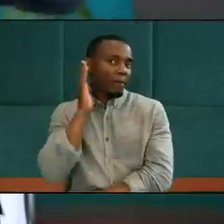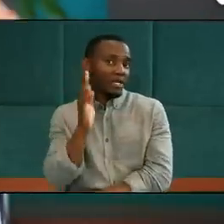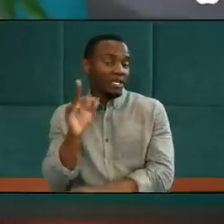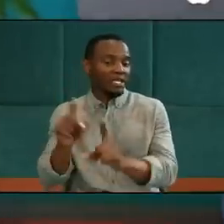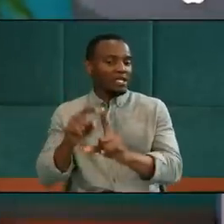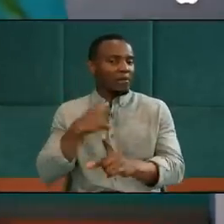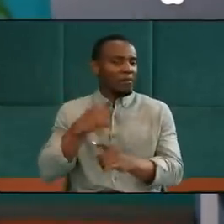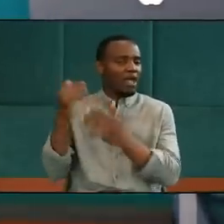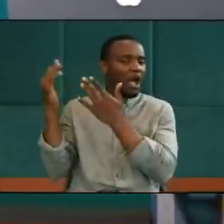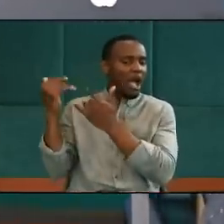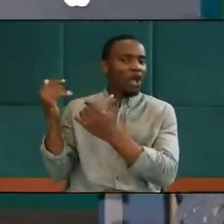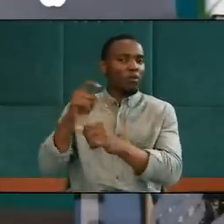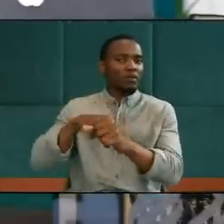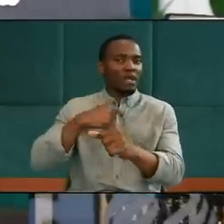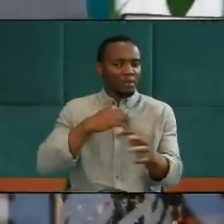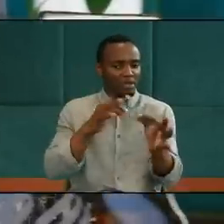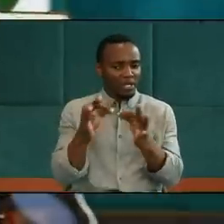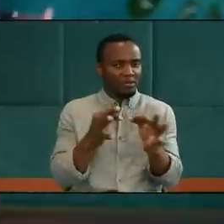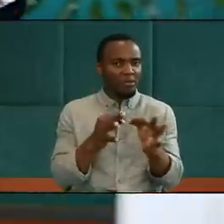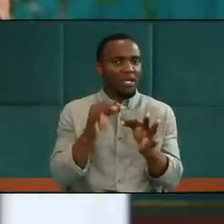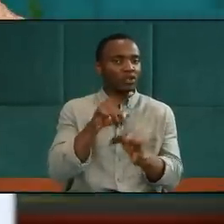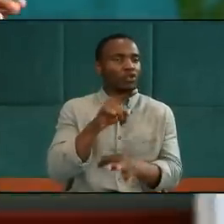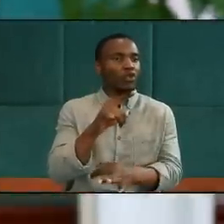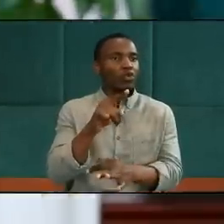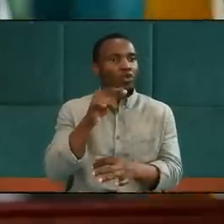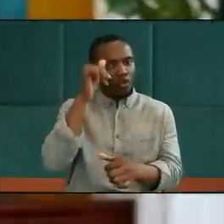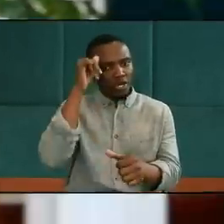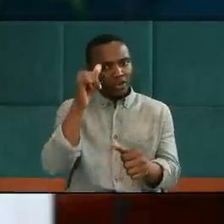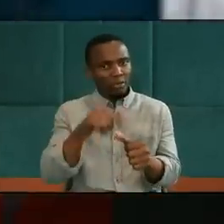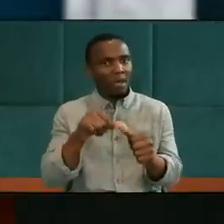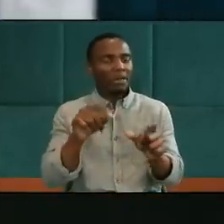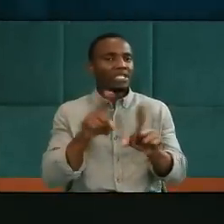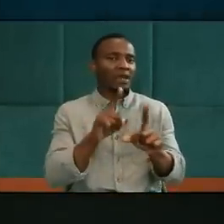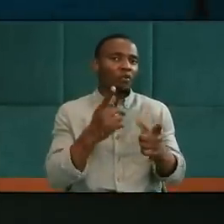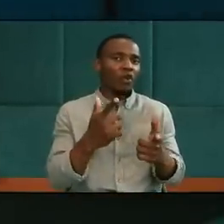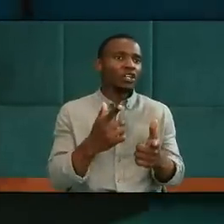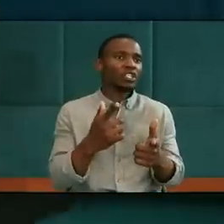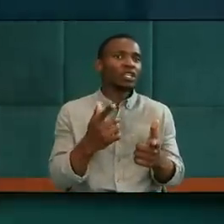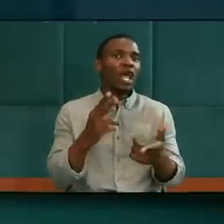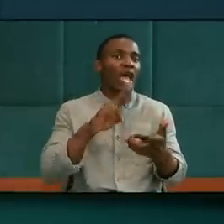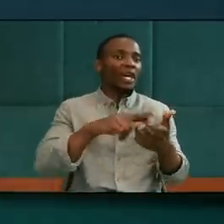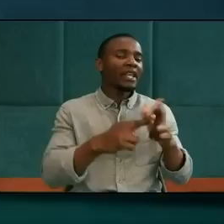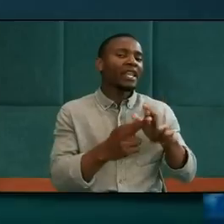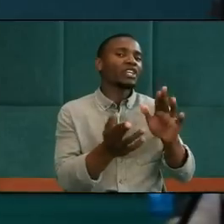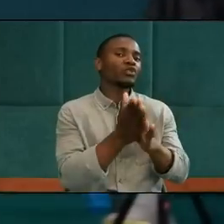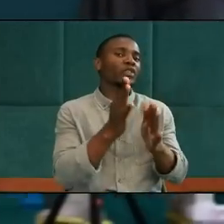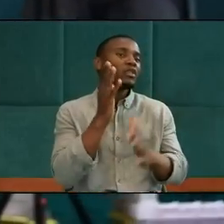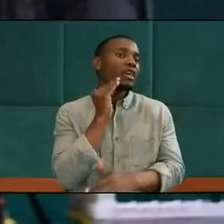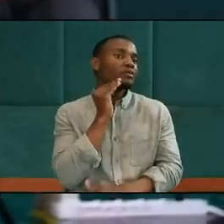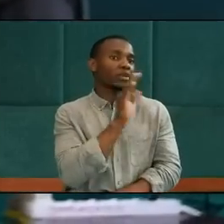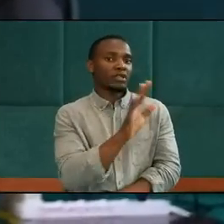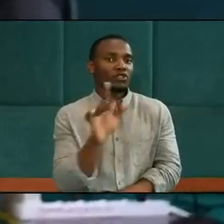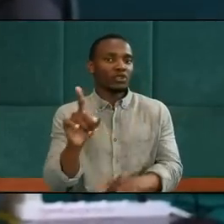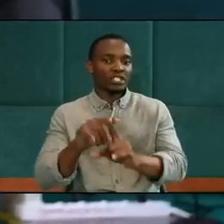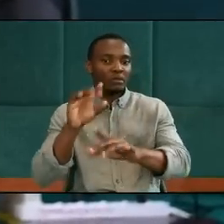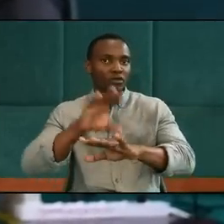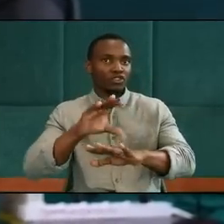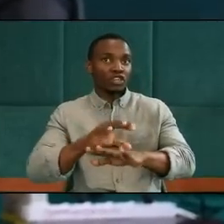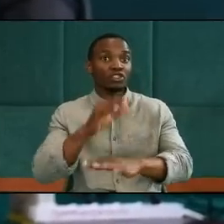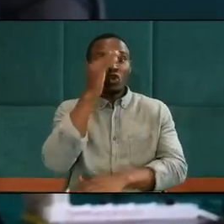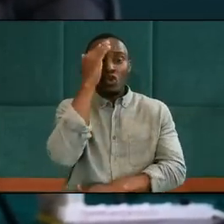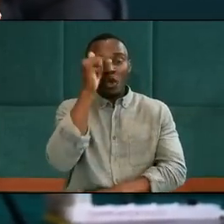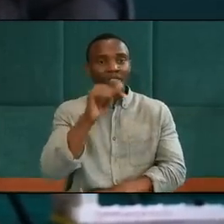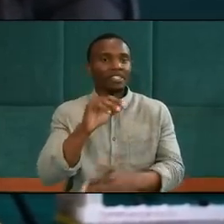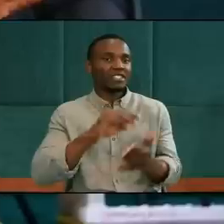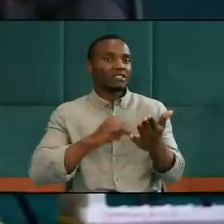as I unpack this message, you can take it home to your own experience and to your own church and to your own circumstances, because it's a message